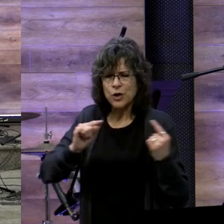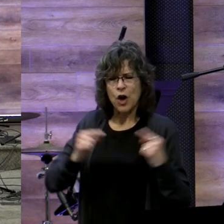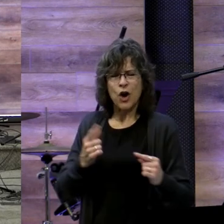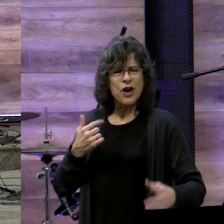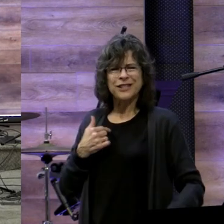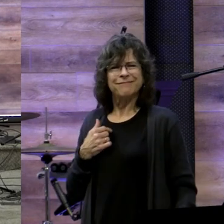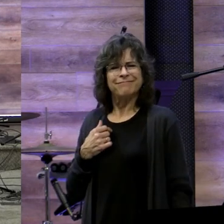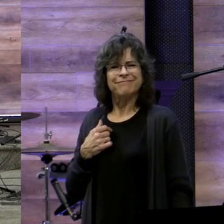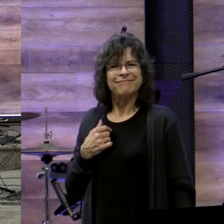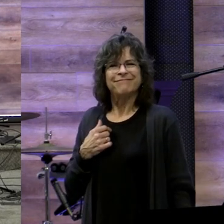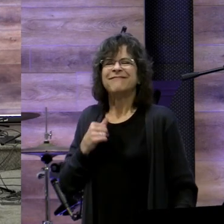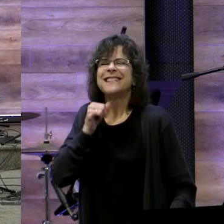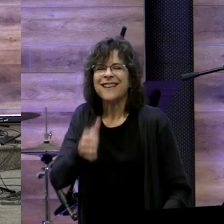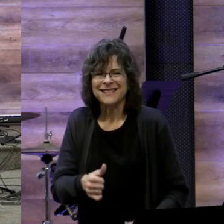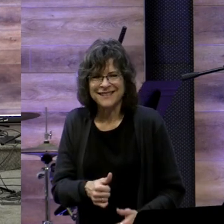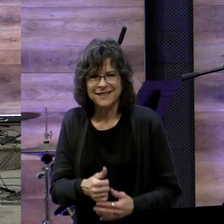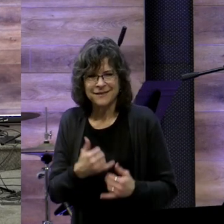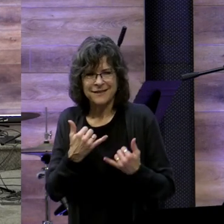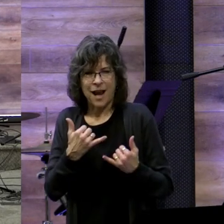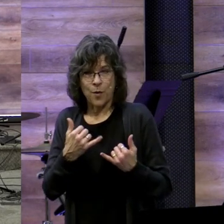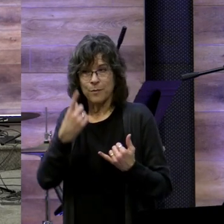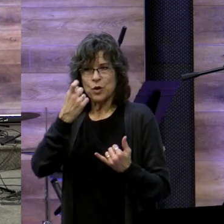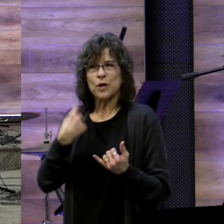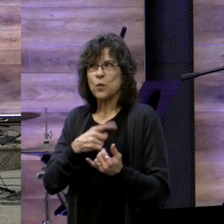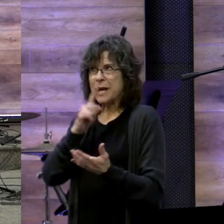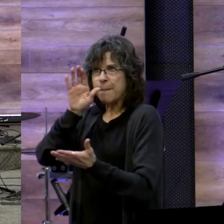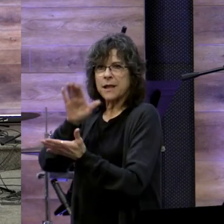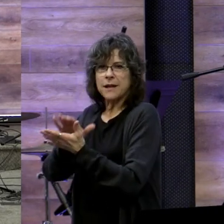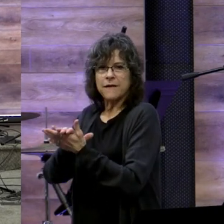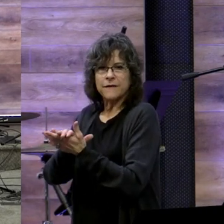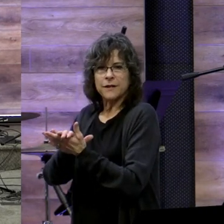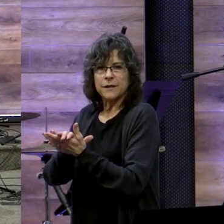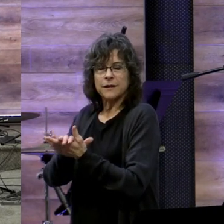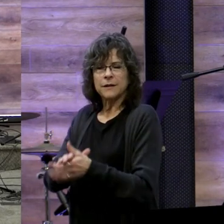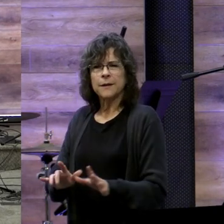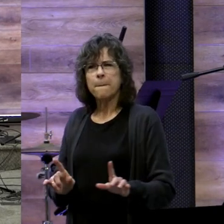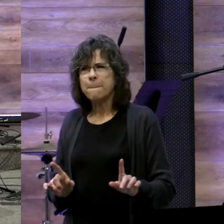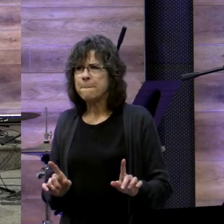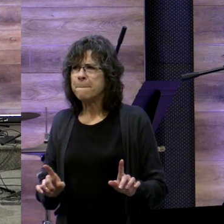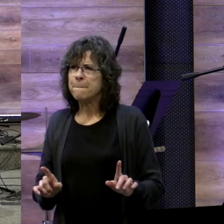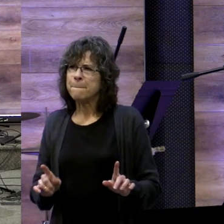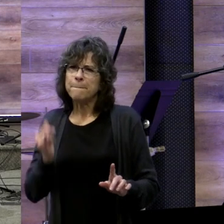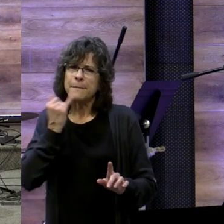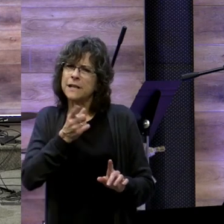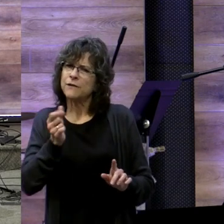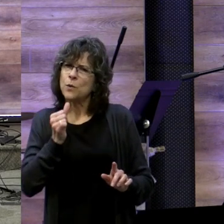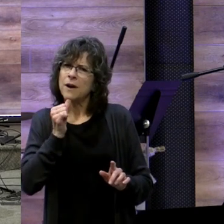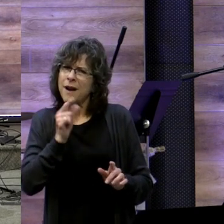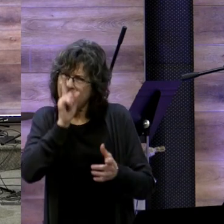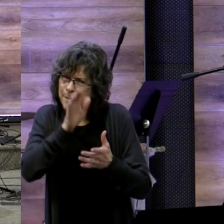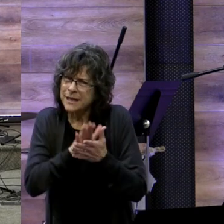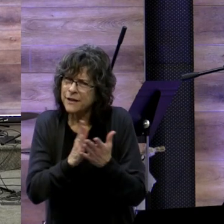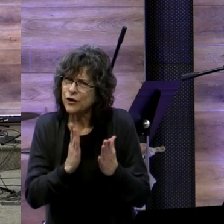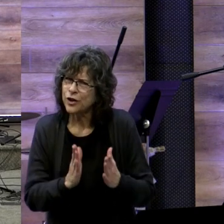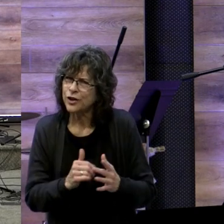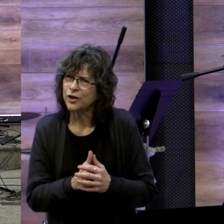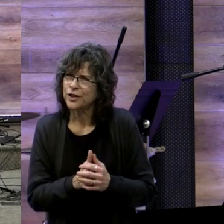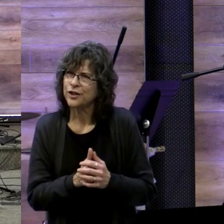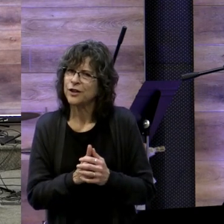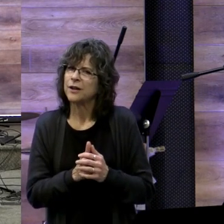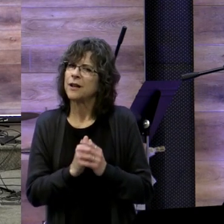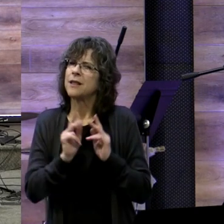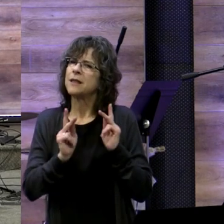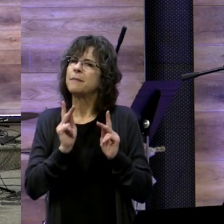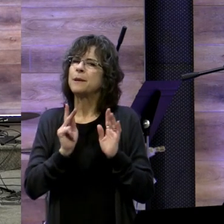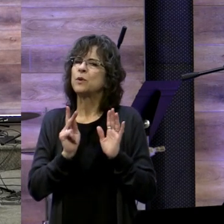let me ask, what about for the unbeliever? The person who has not put their faith and trust in the Lord Jesus Christ. Those who reject